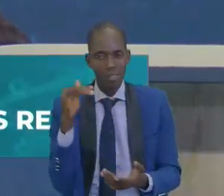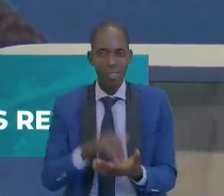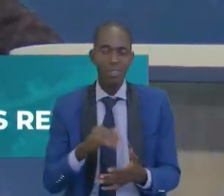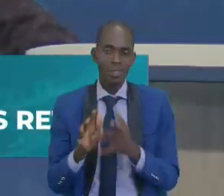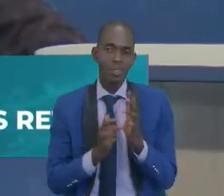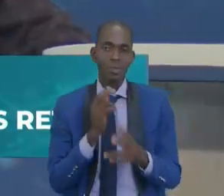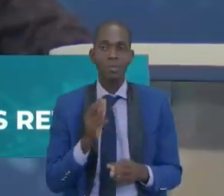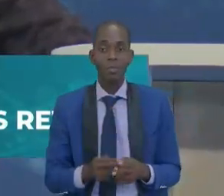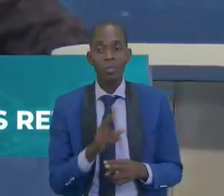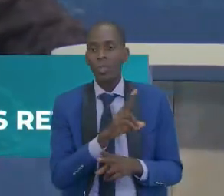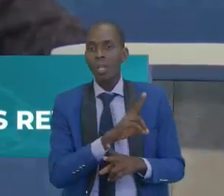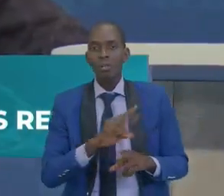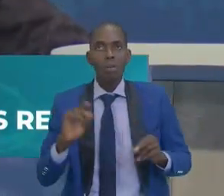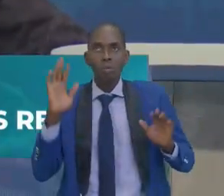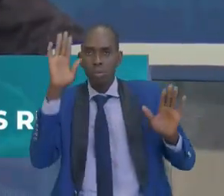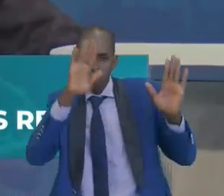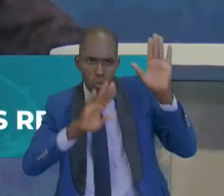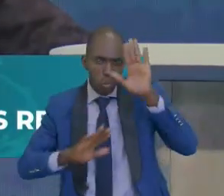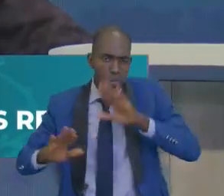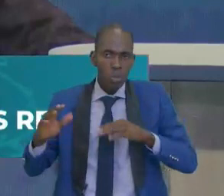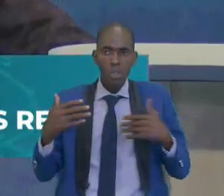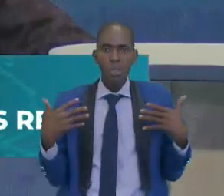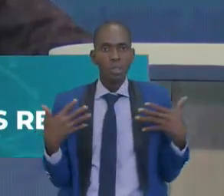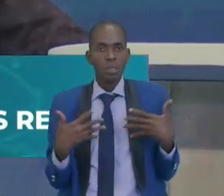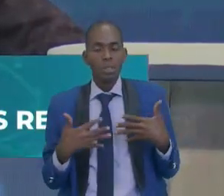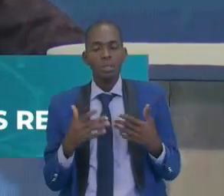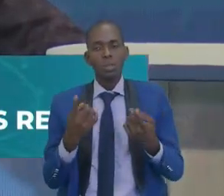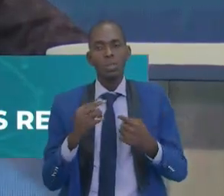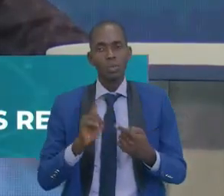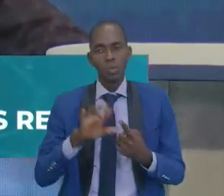No anxiety and no worry will ever come to your mind.